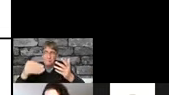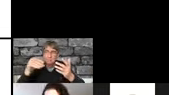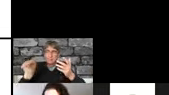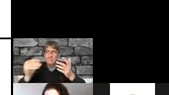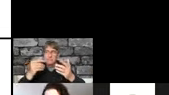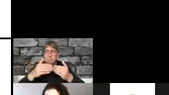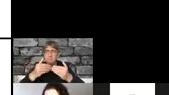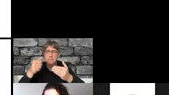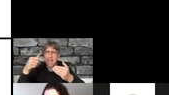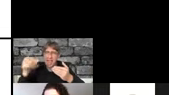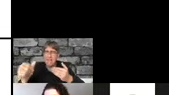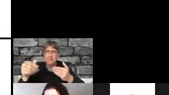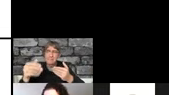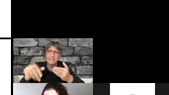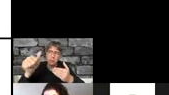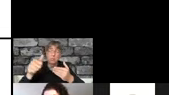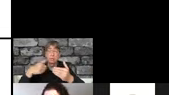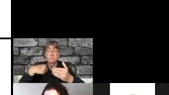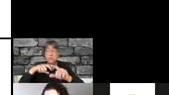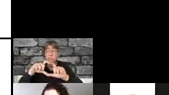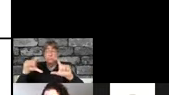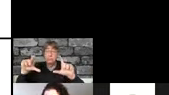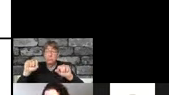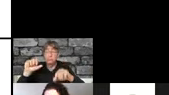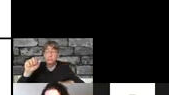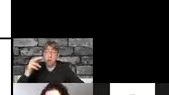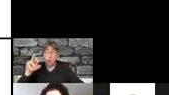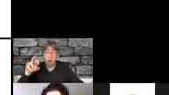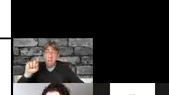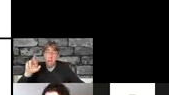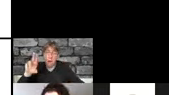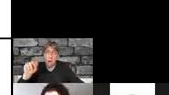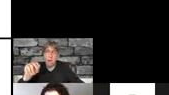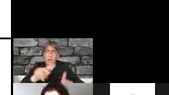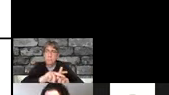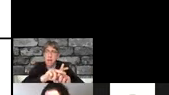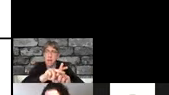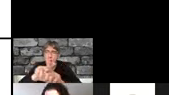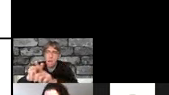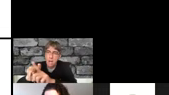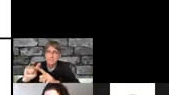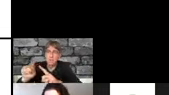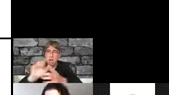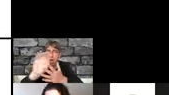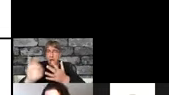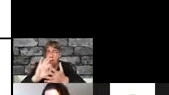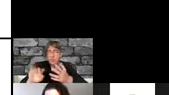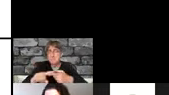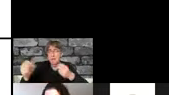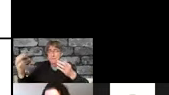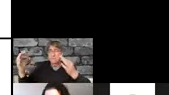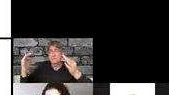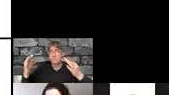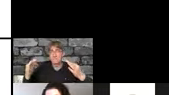your Charlie card could maybe help open up other mobility options. Many other things that folks would like to see us do that we're trying